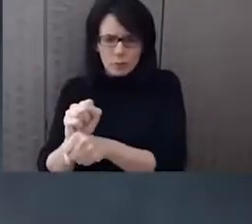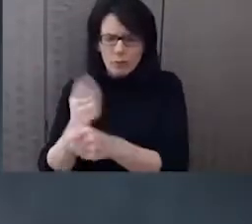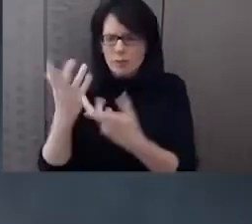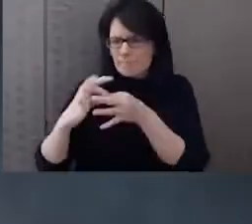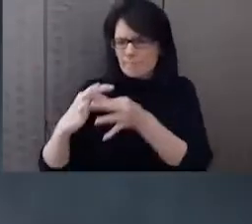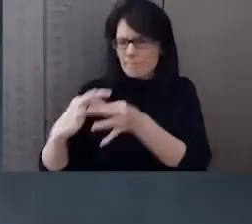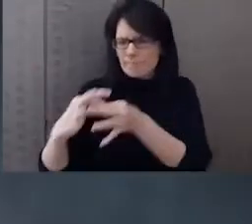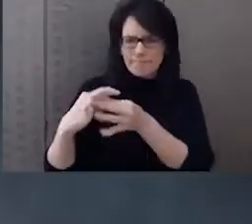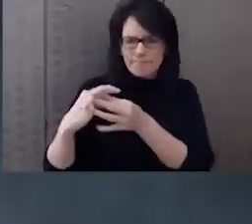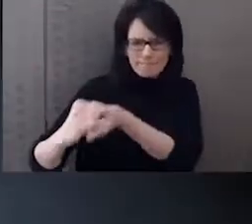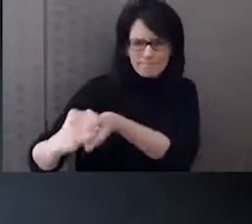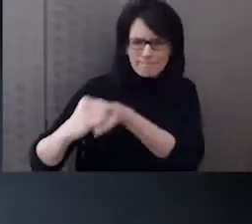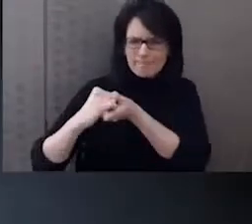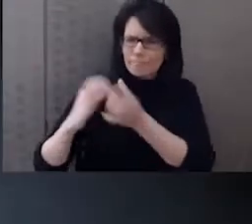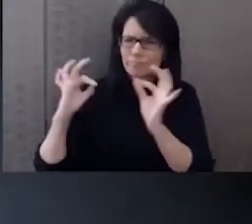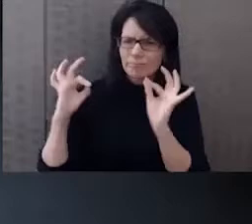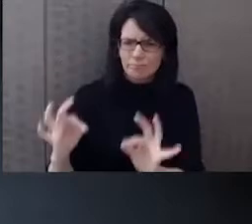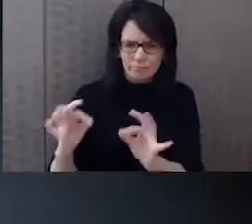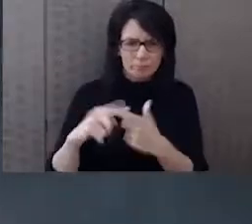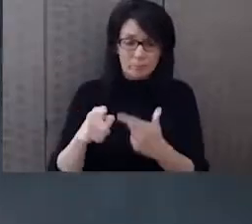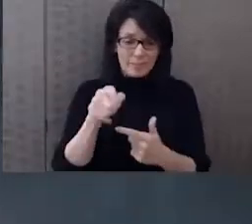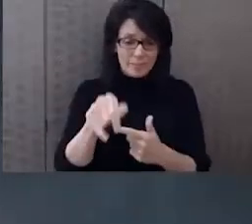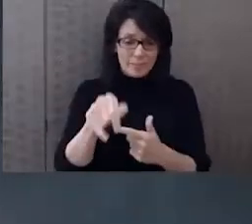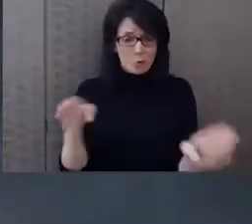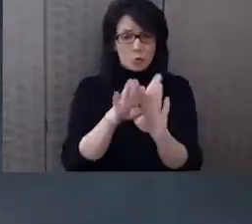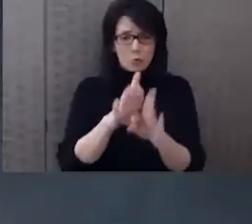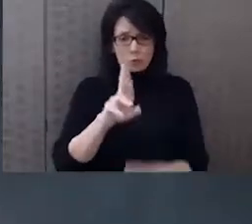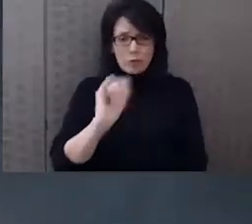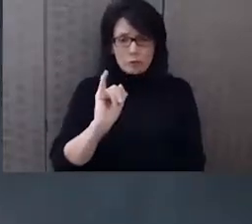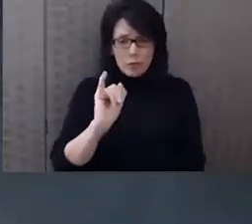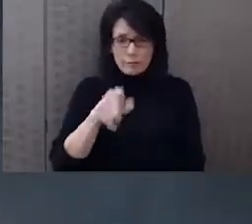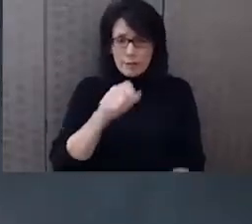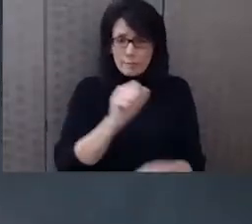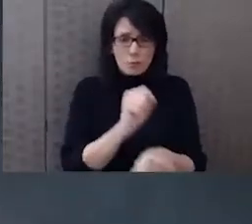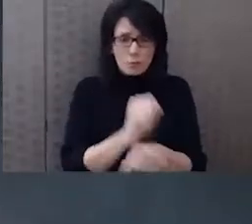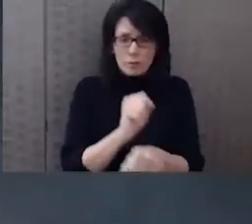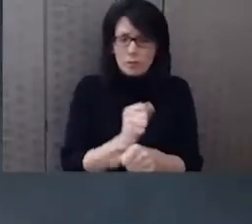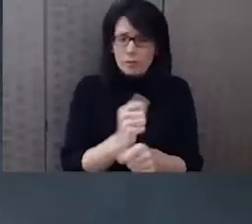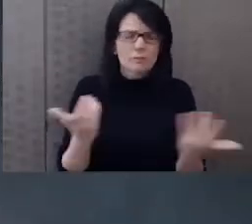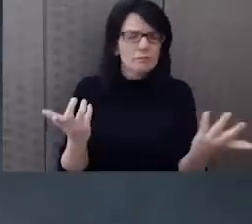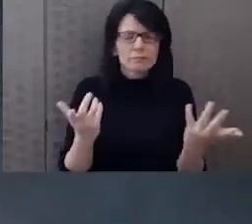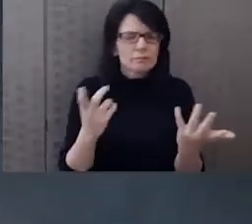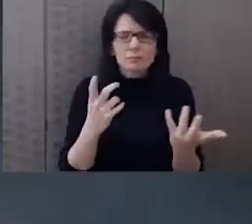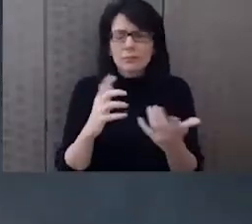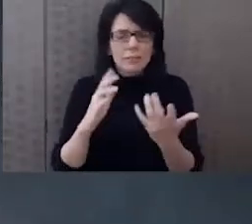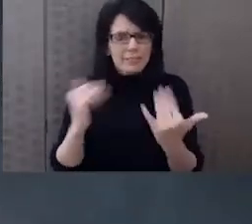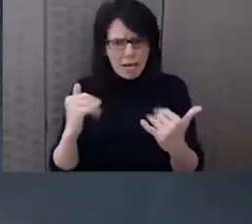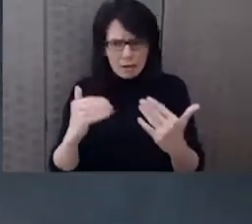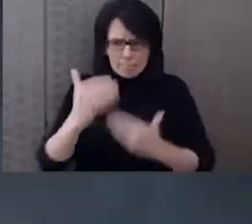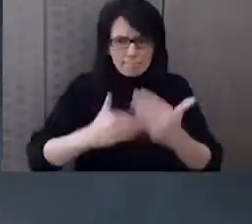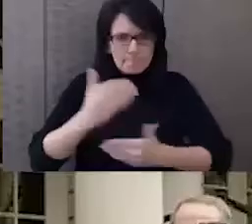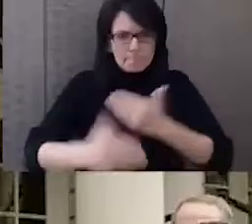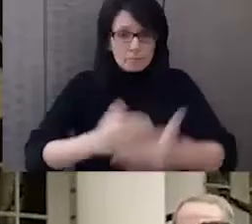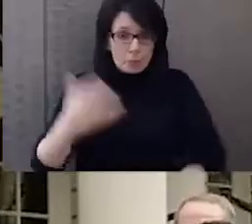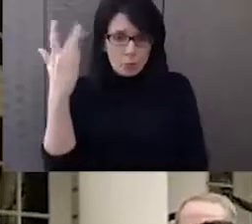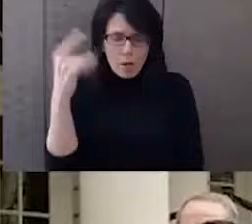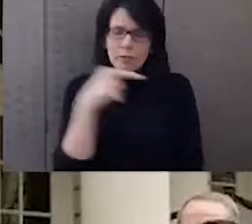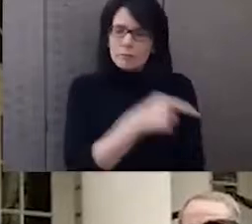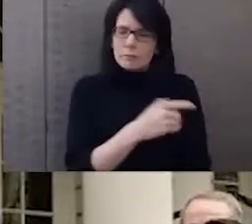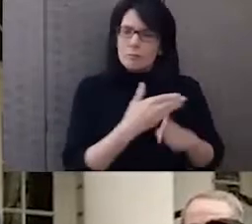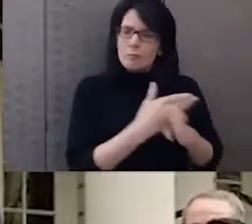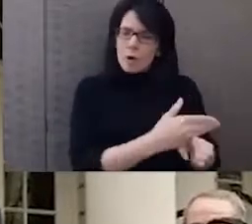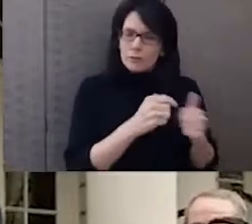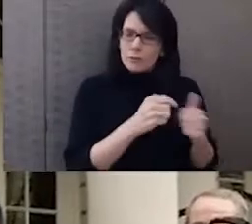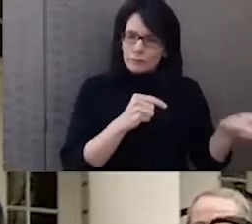been tremendously helpful. The Close Rikers work would not be where it is today if it were not for our partnership with NLP who